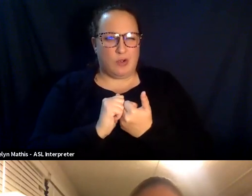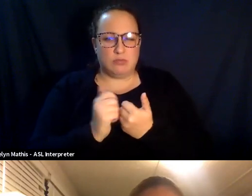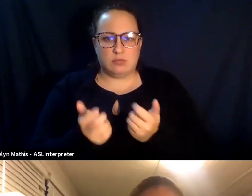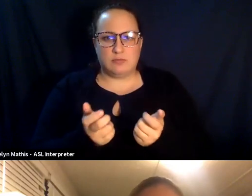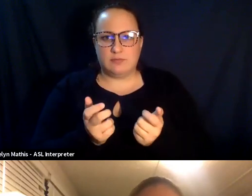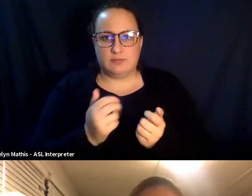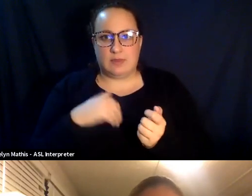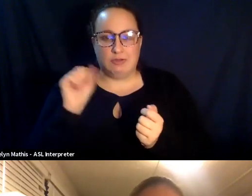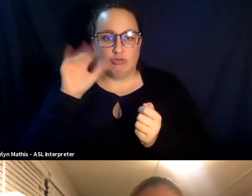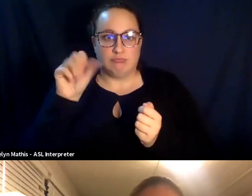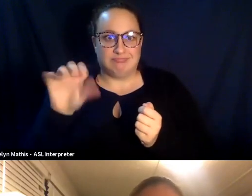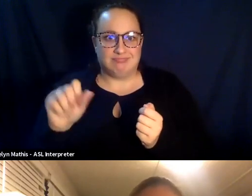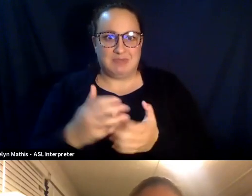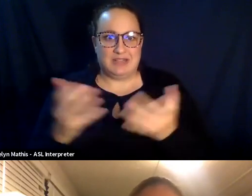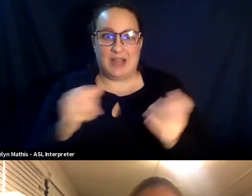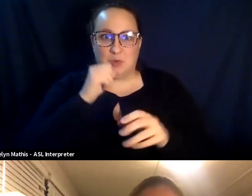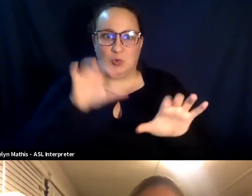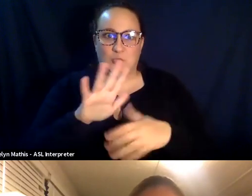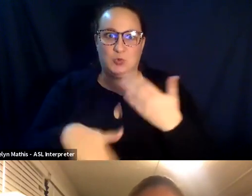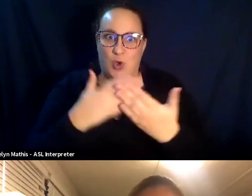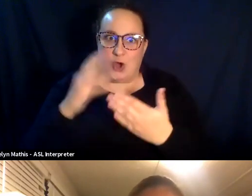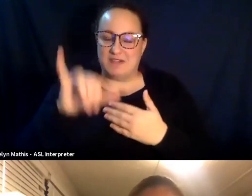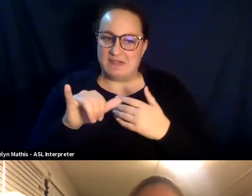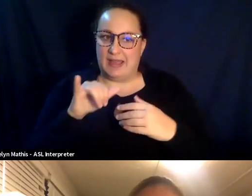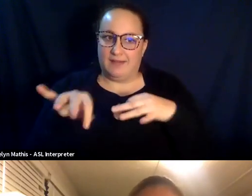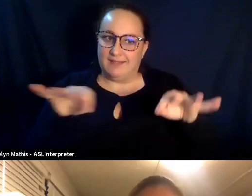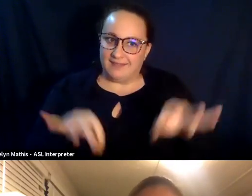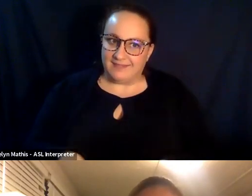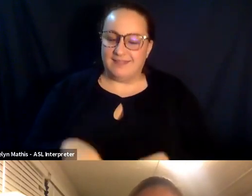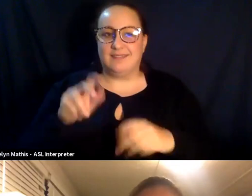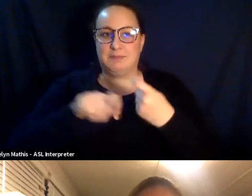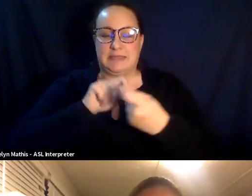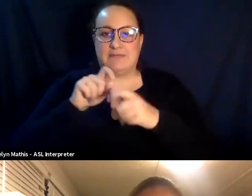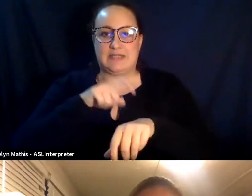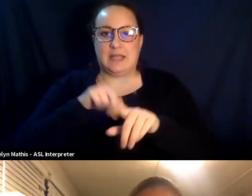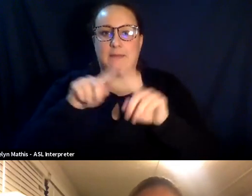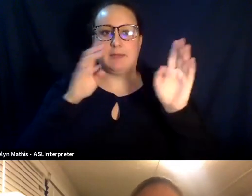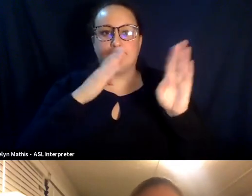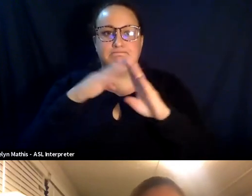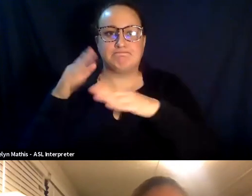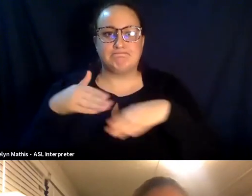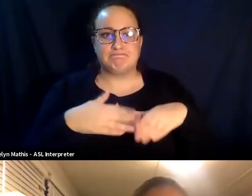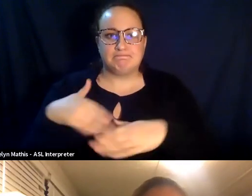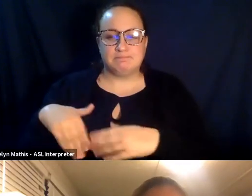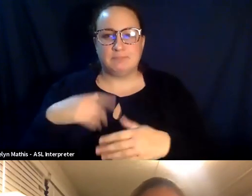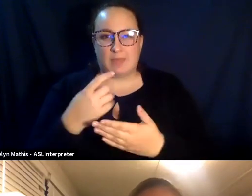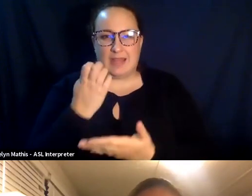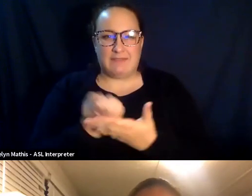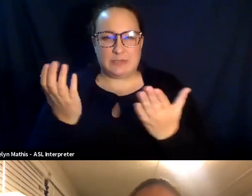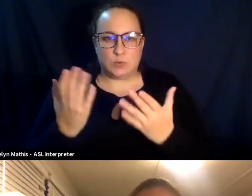threw a bunch of stuff out there. I wouldn't do all of that talking at that time, but breaking stuff like that up. What's the